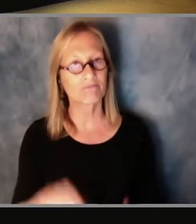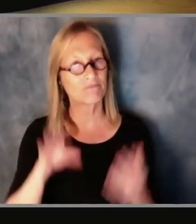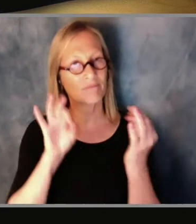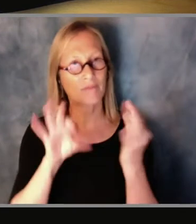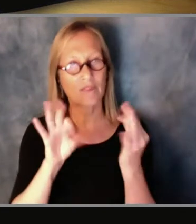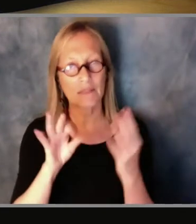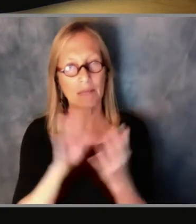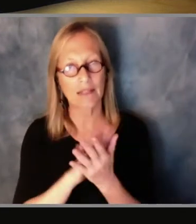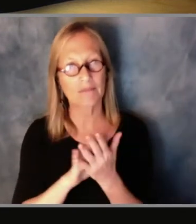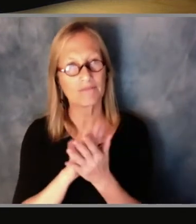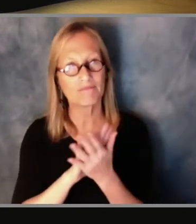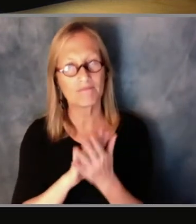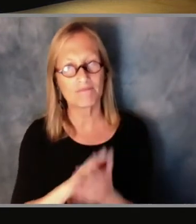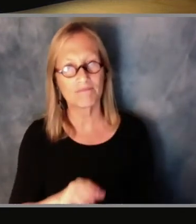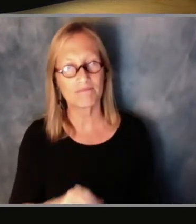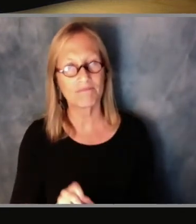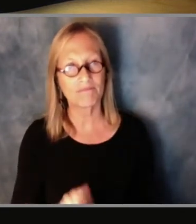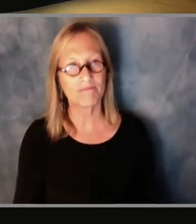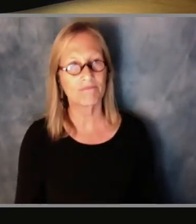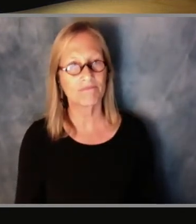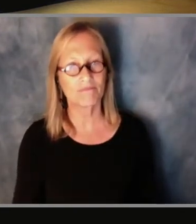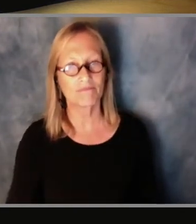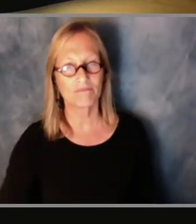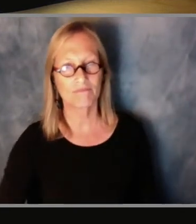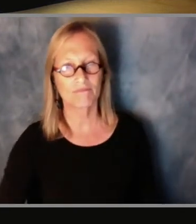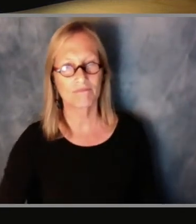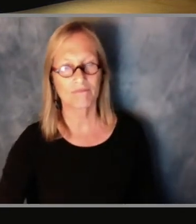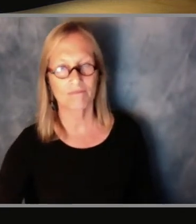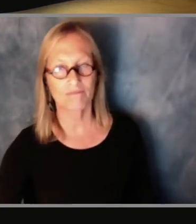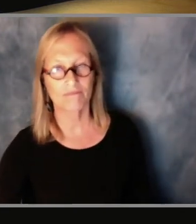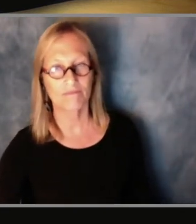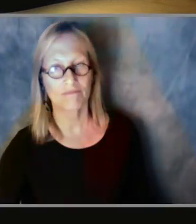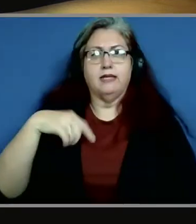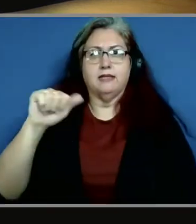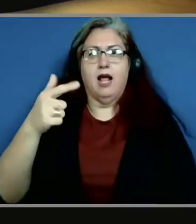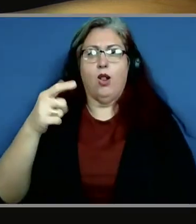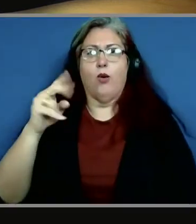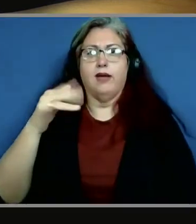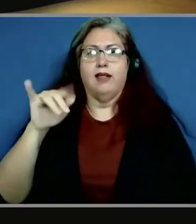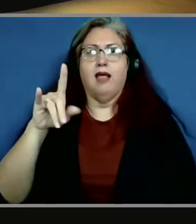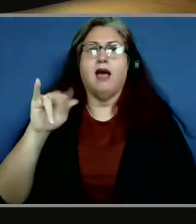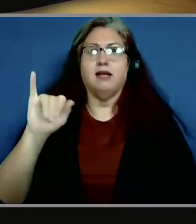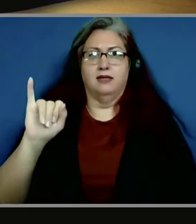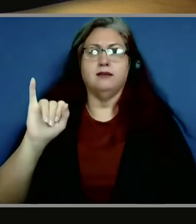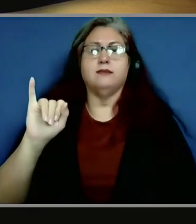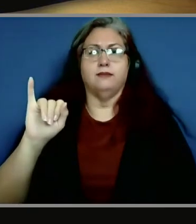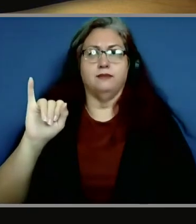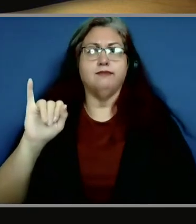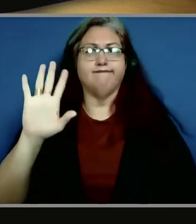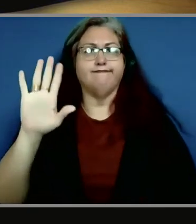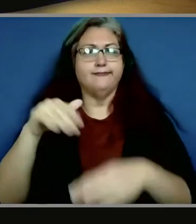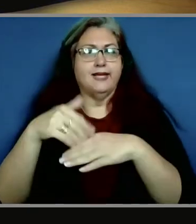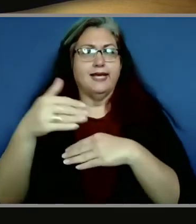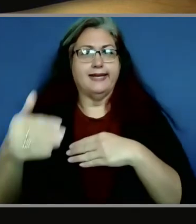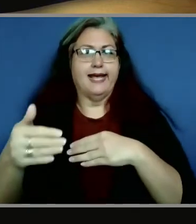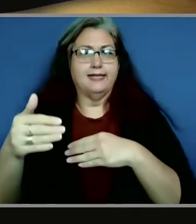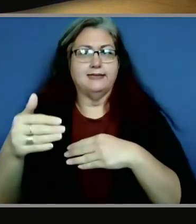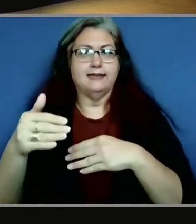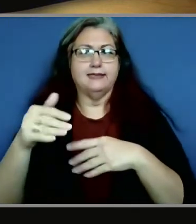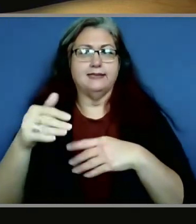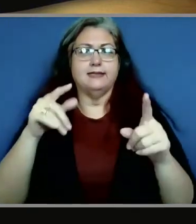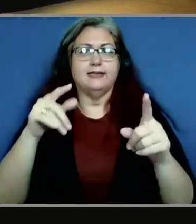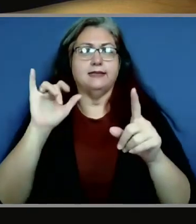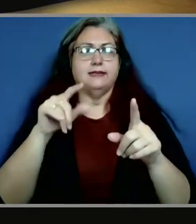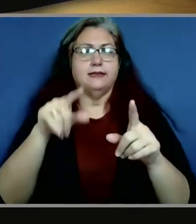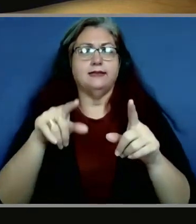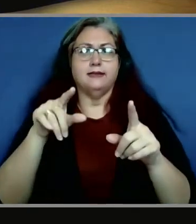The issues. Aloha, Alohilani. Next is Right. Claire Kamalu Carroll.